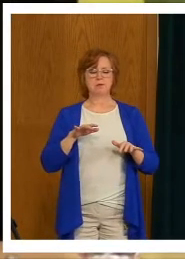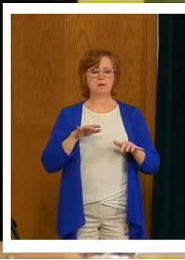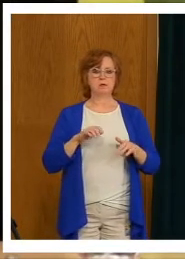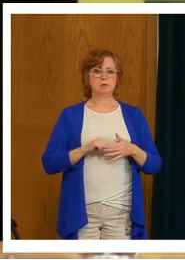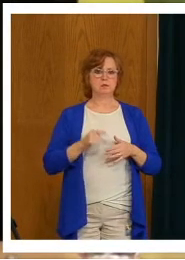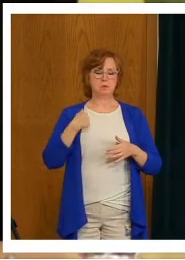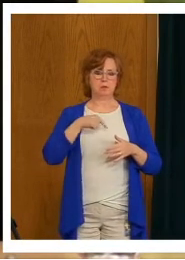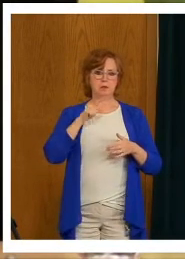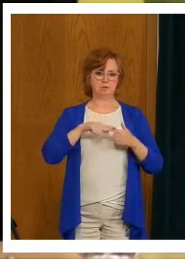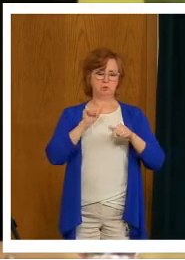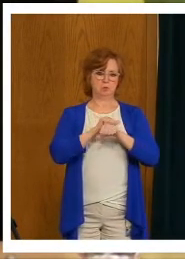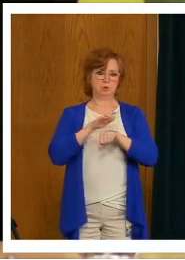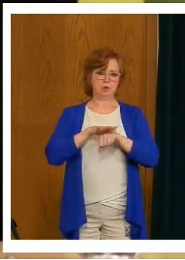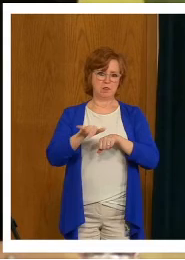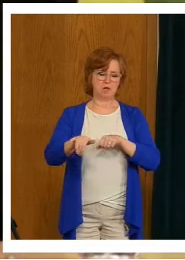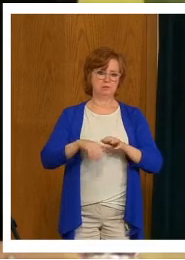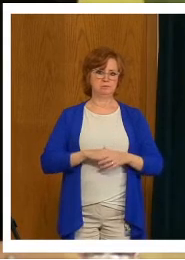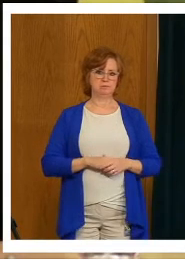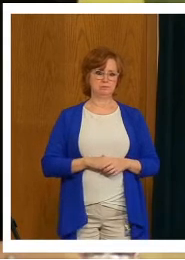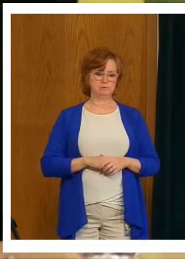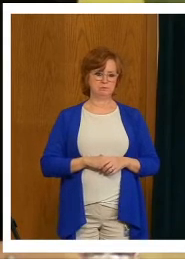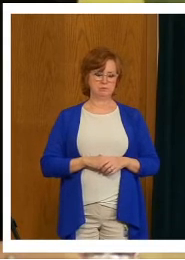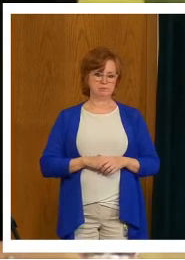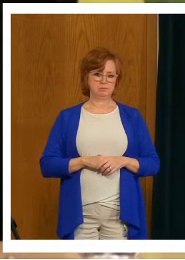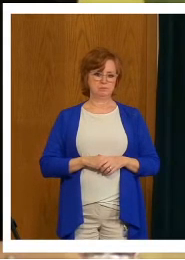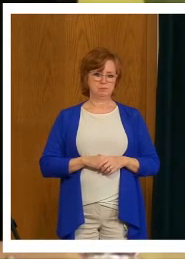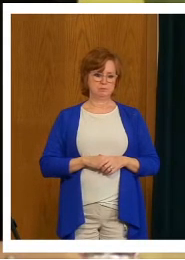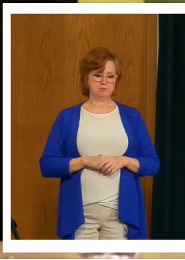work to do there, and